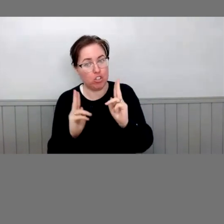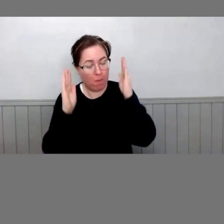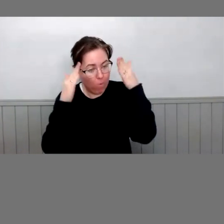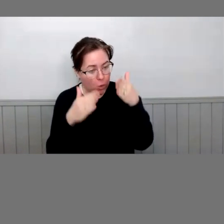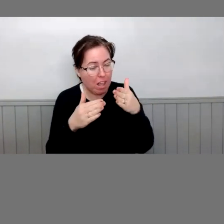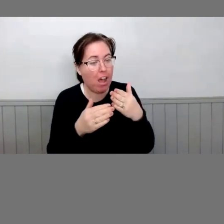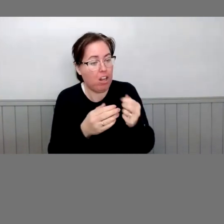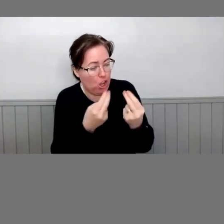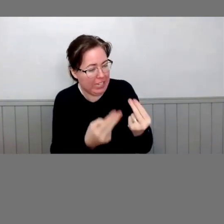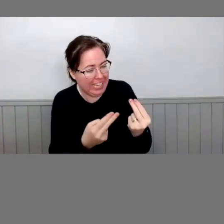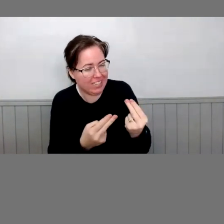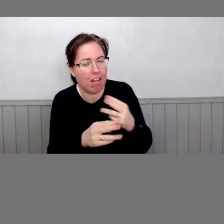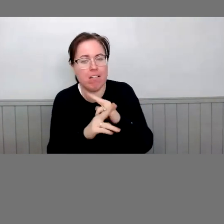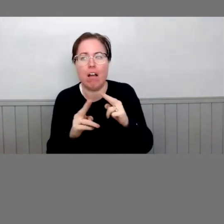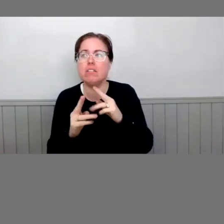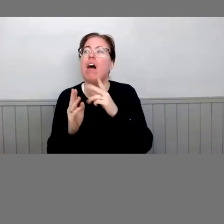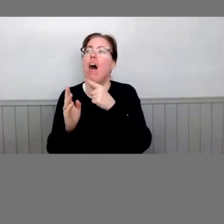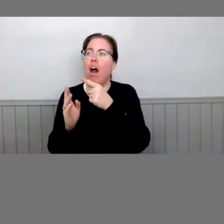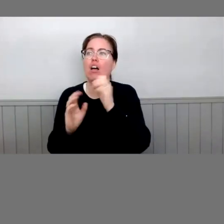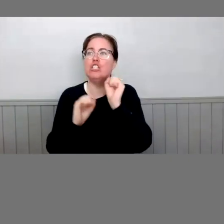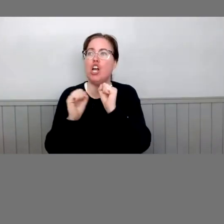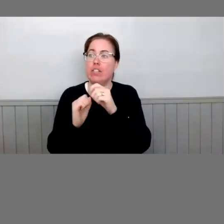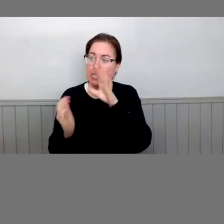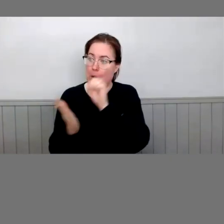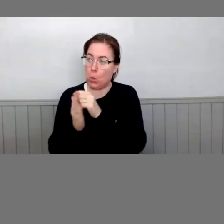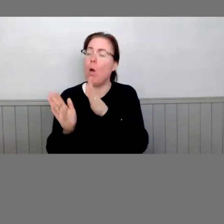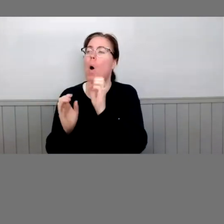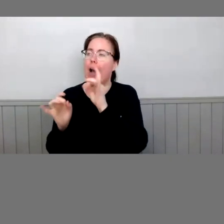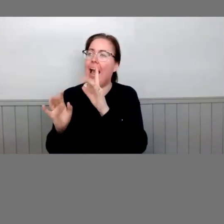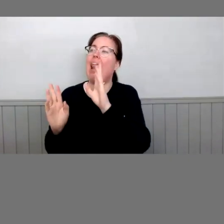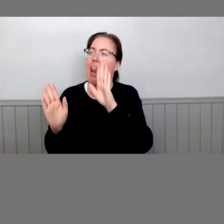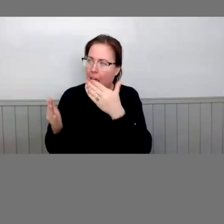than diagnostic-led approaches in services?